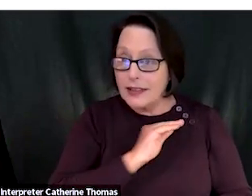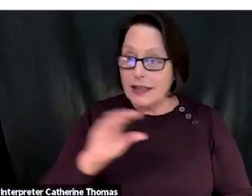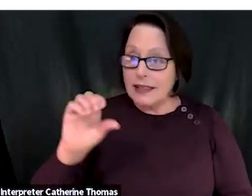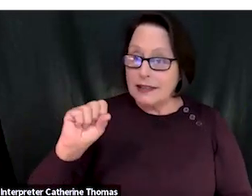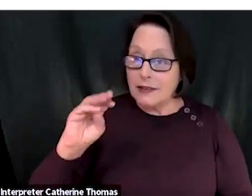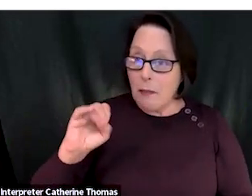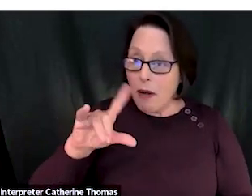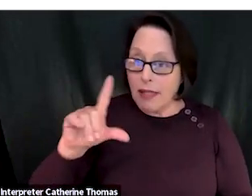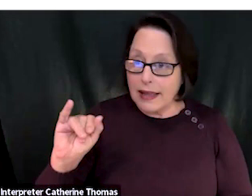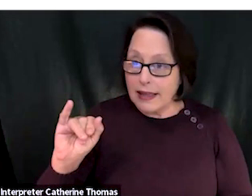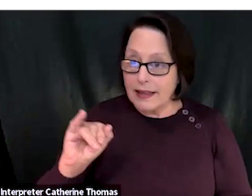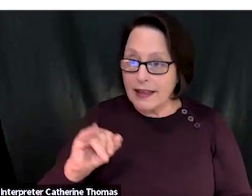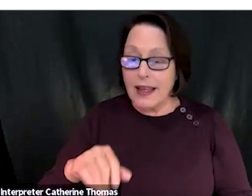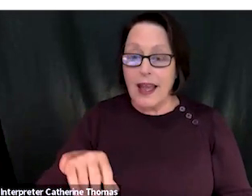Somali,